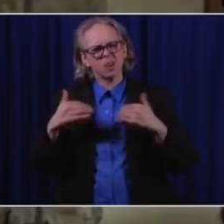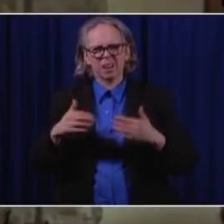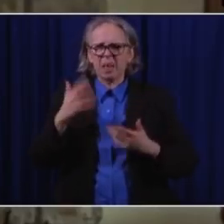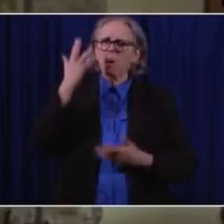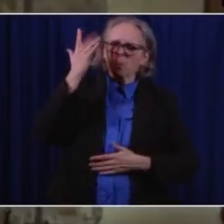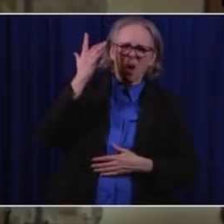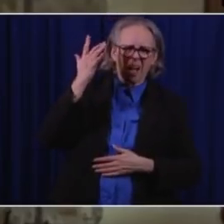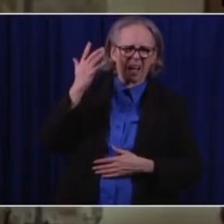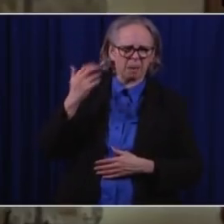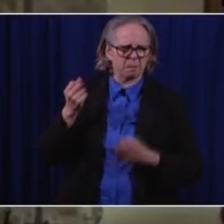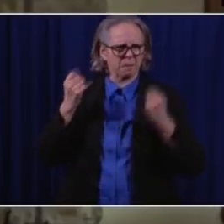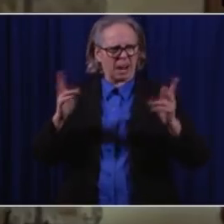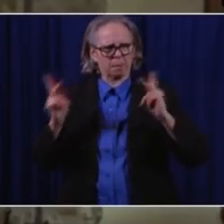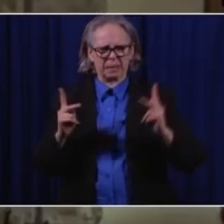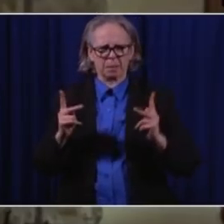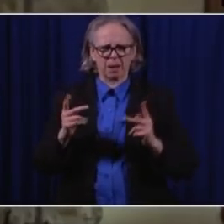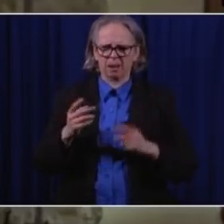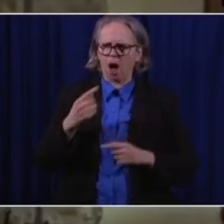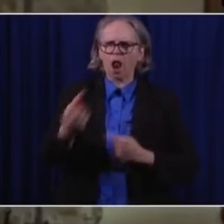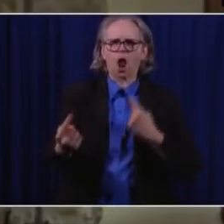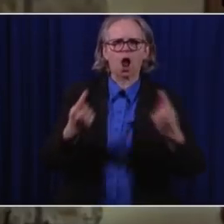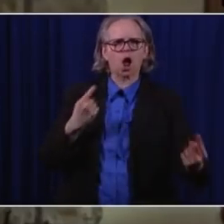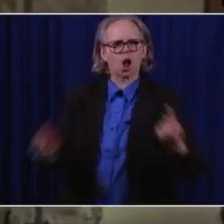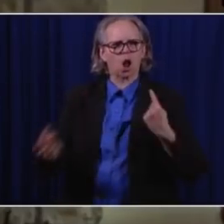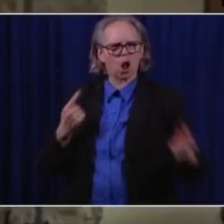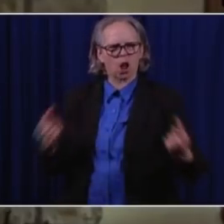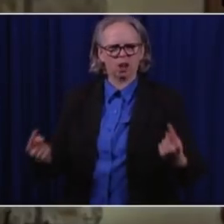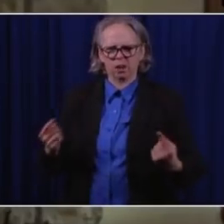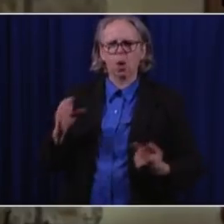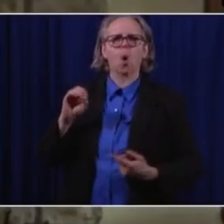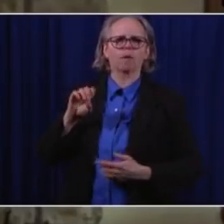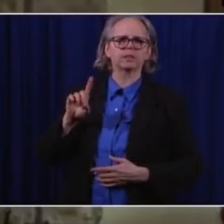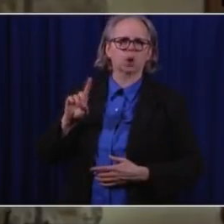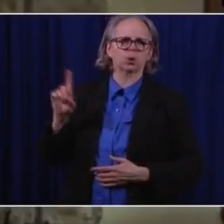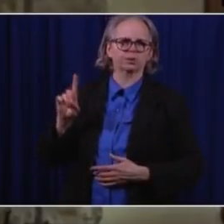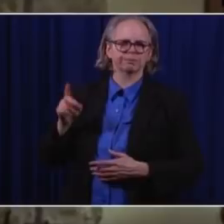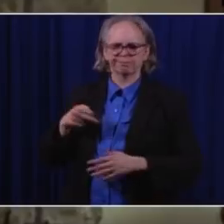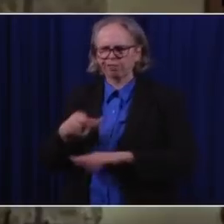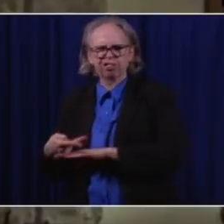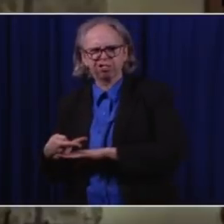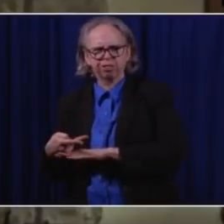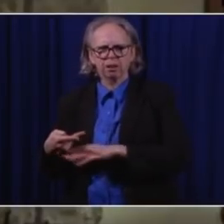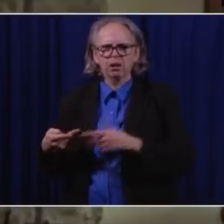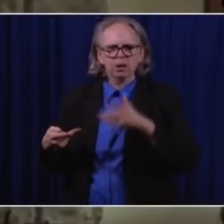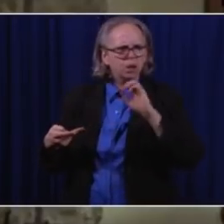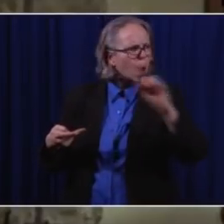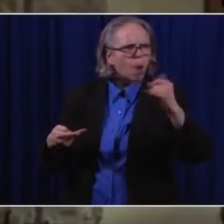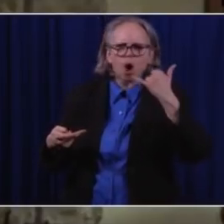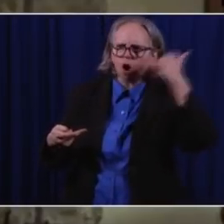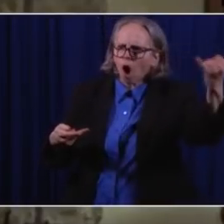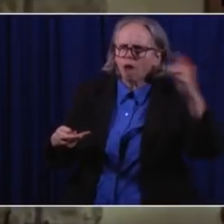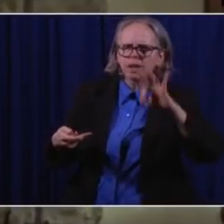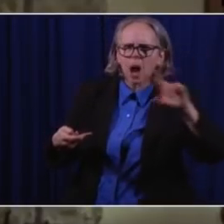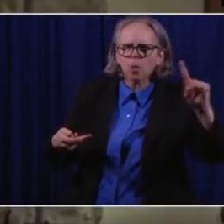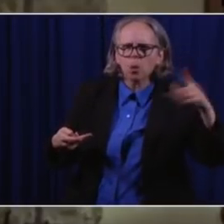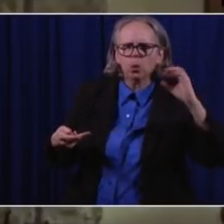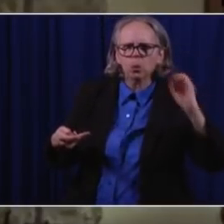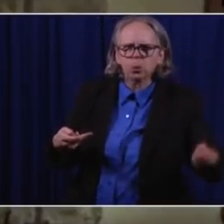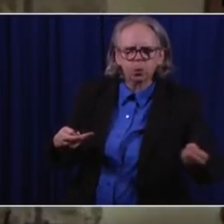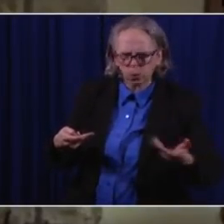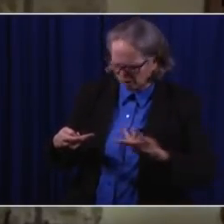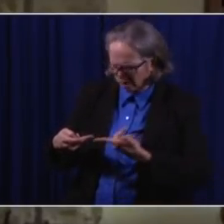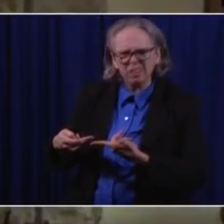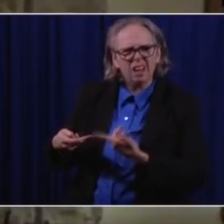themselves when they took drugs and there was no one there to call 911 or no one there to hit them with the Narcan. So a lot of bad